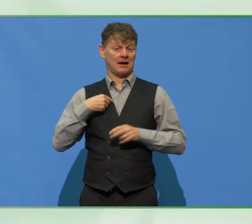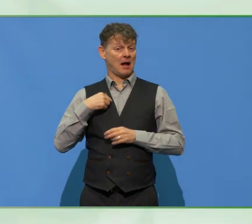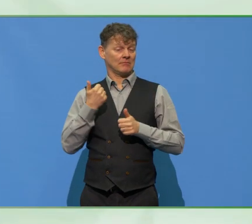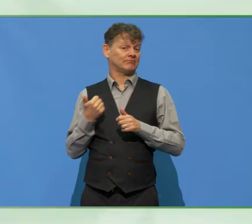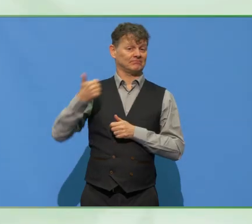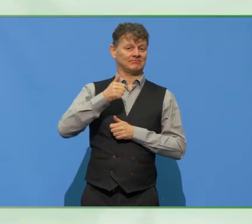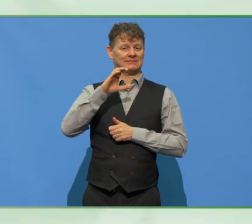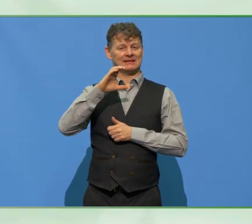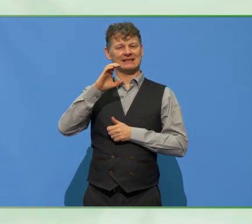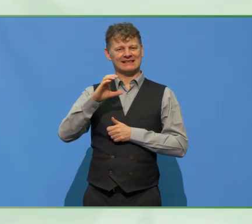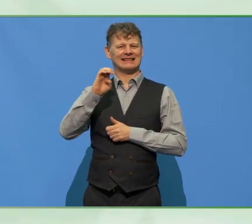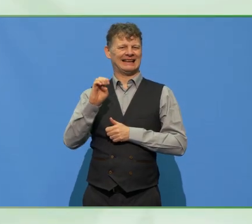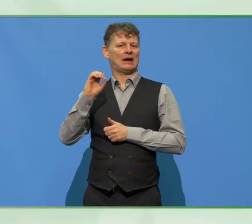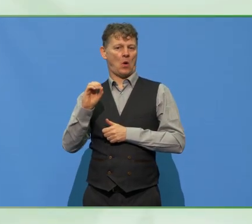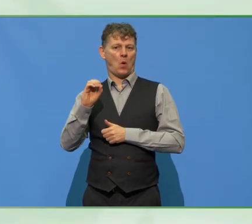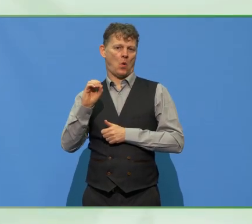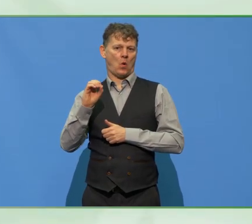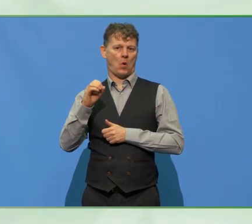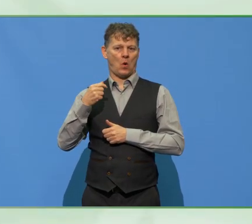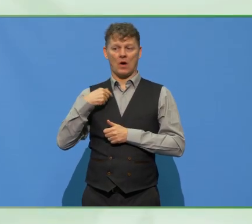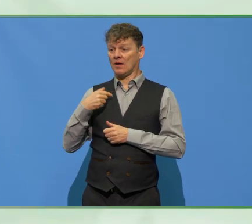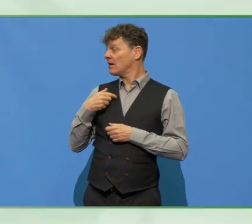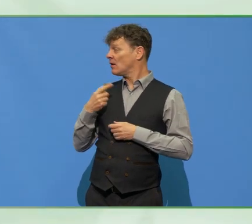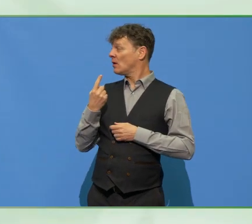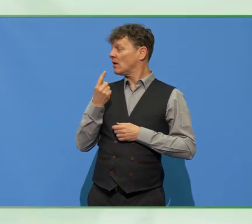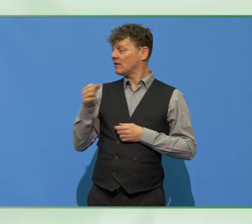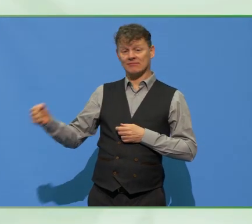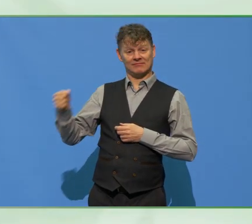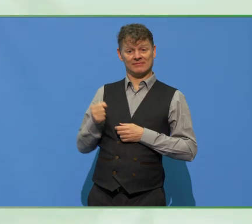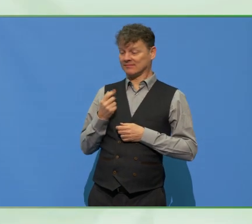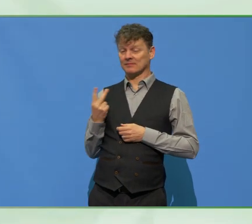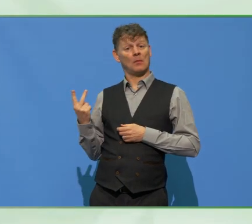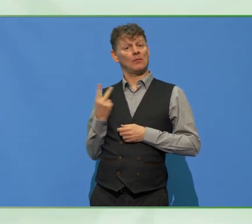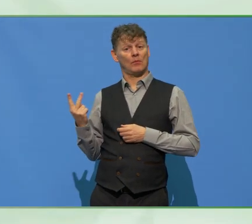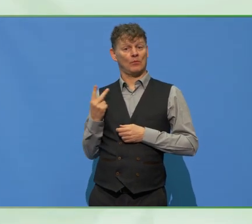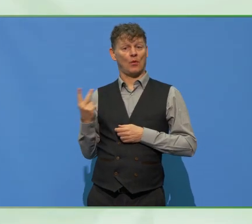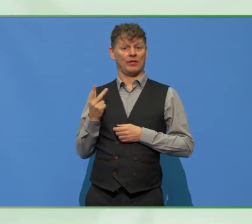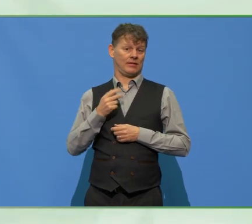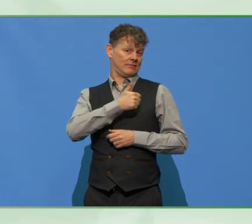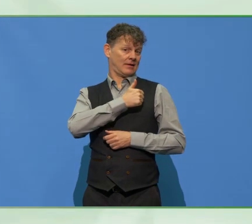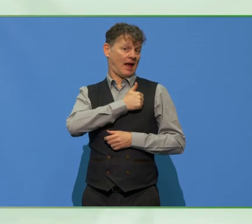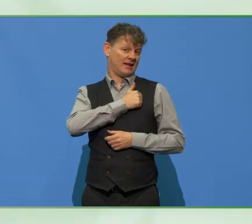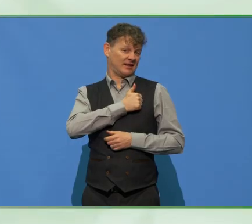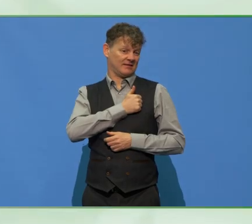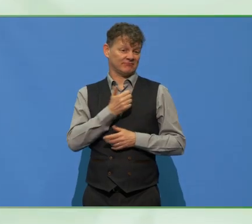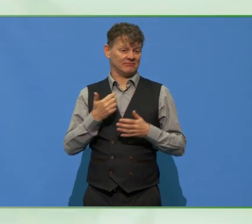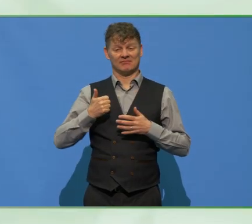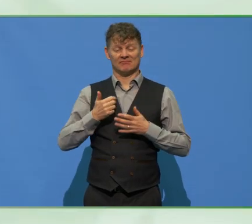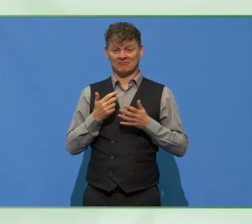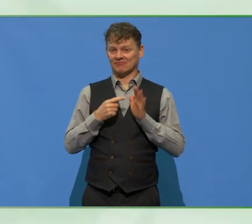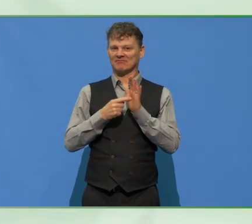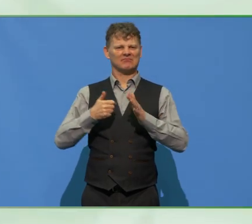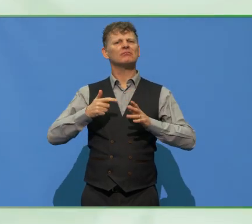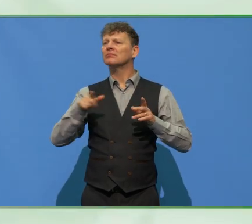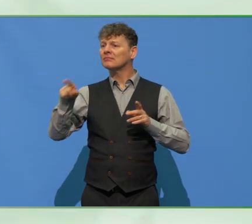of our incredible fitness instructors, Julie Sawchuk. We're both from Canada. Woo! Canadians